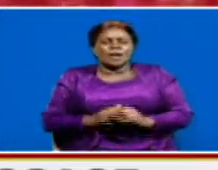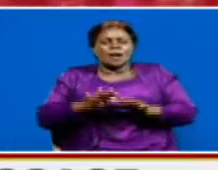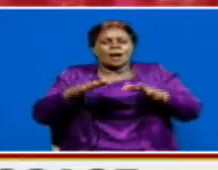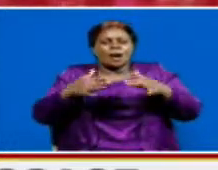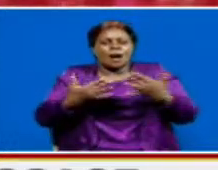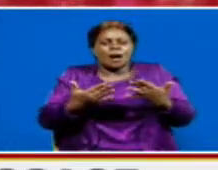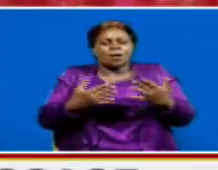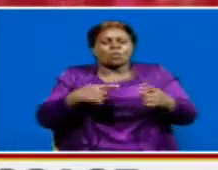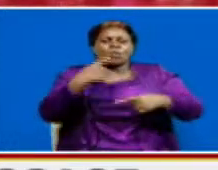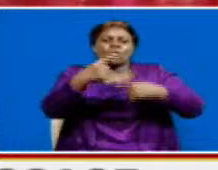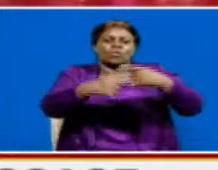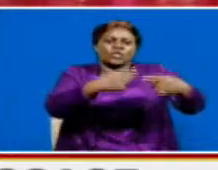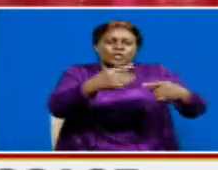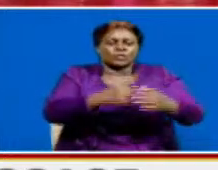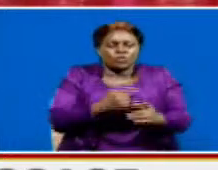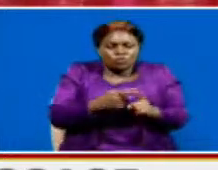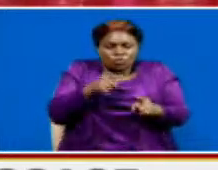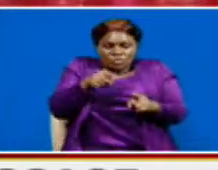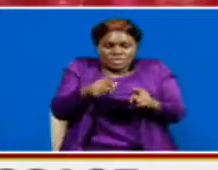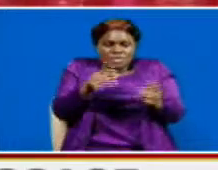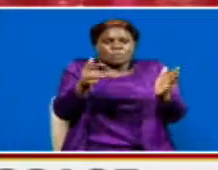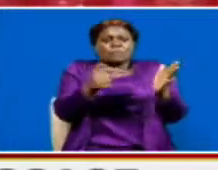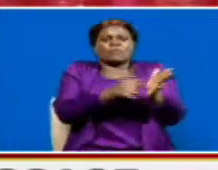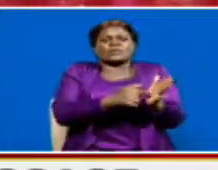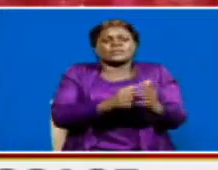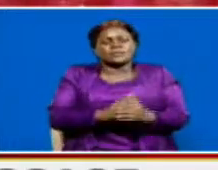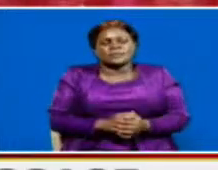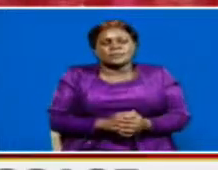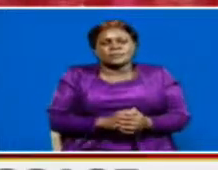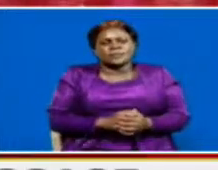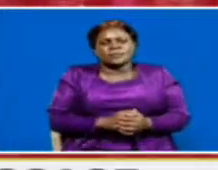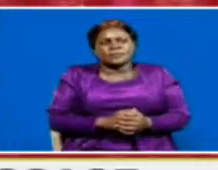do we proceed from this point?